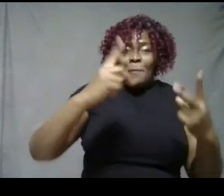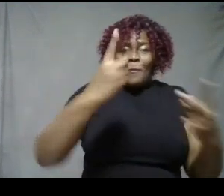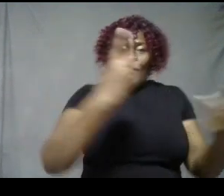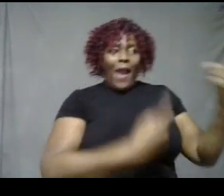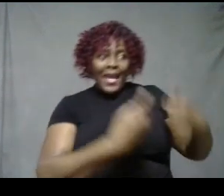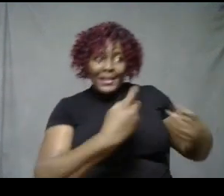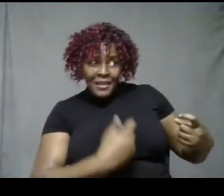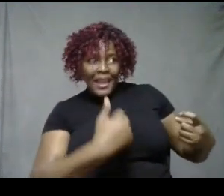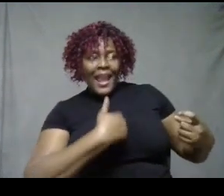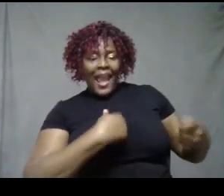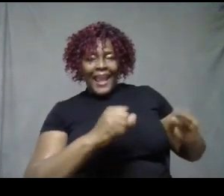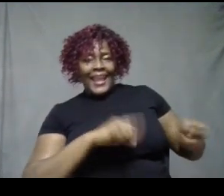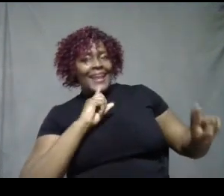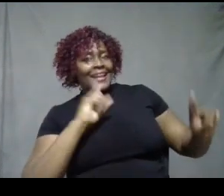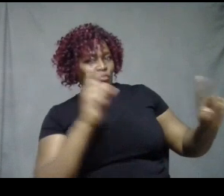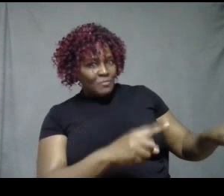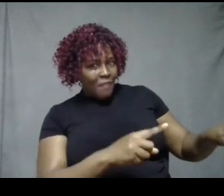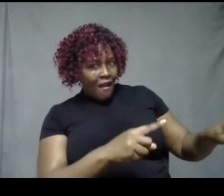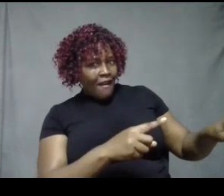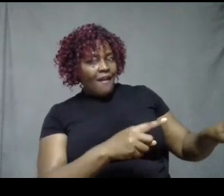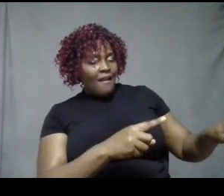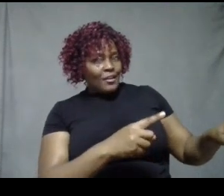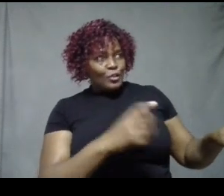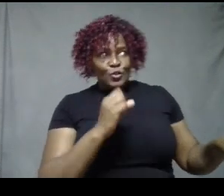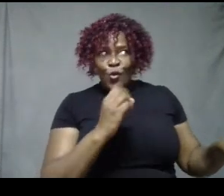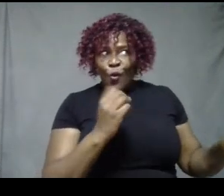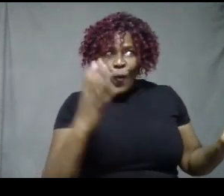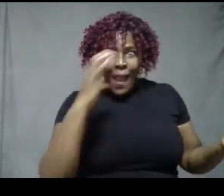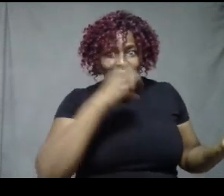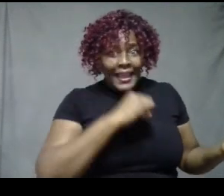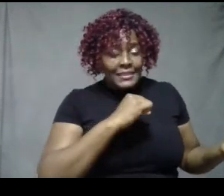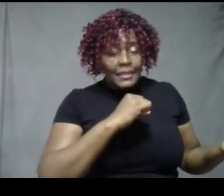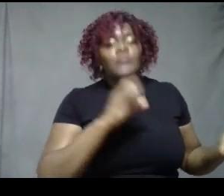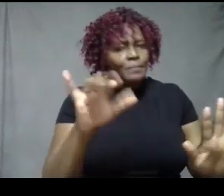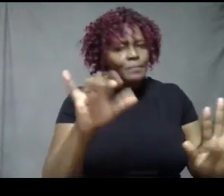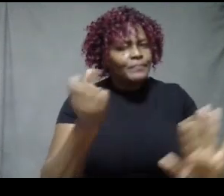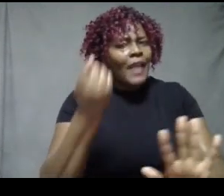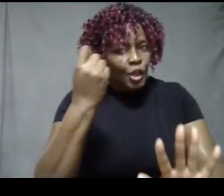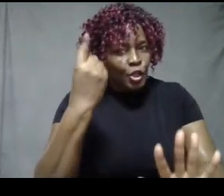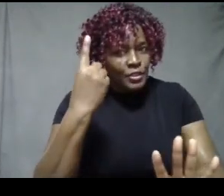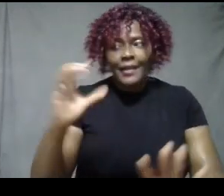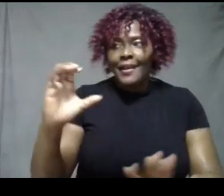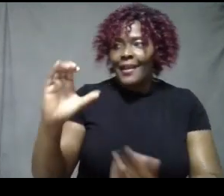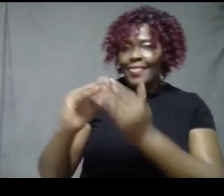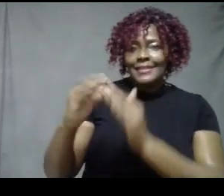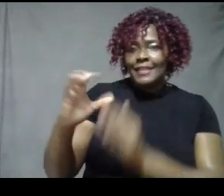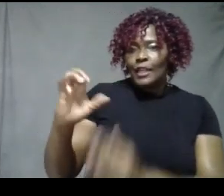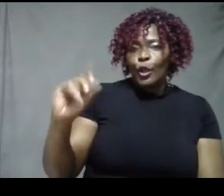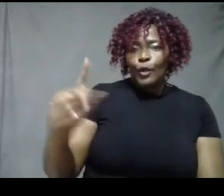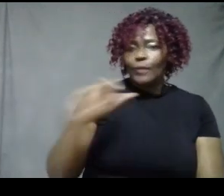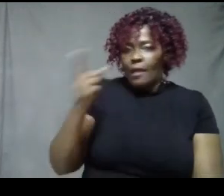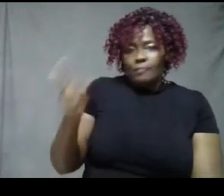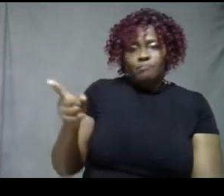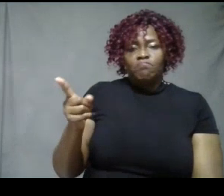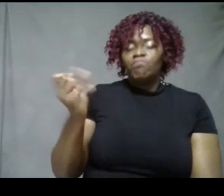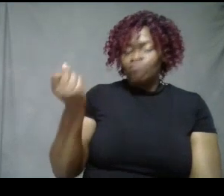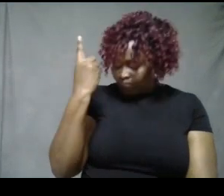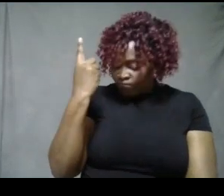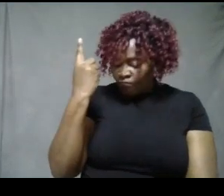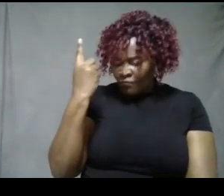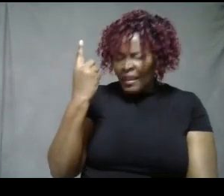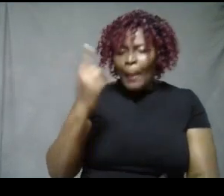asked that question. I guess there is no, I understand about our city clerk. I got that. Okay.